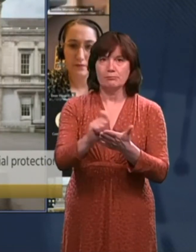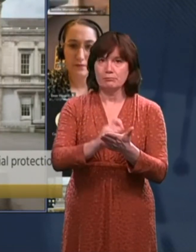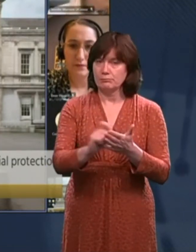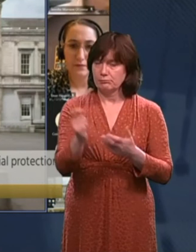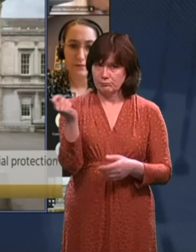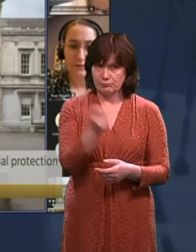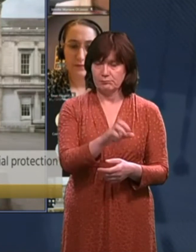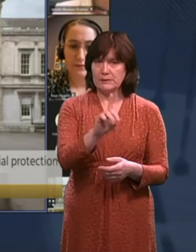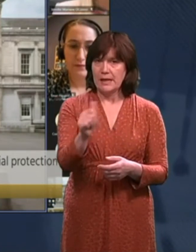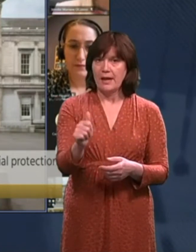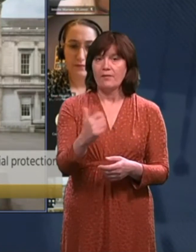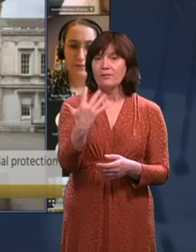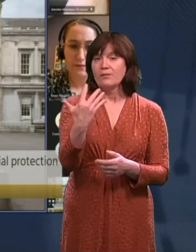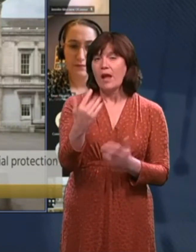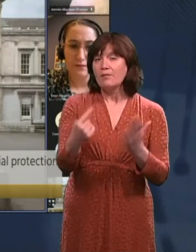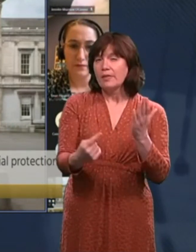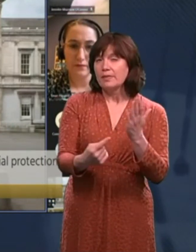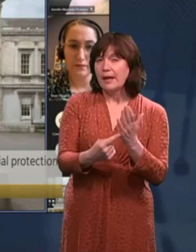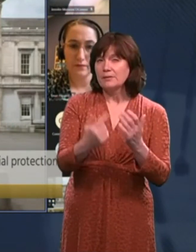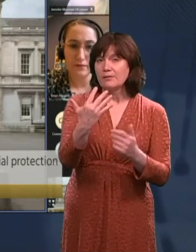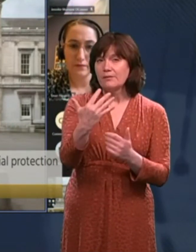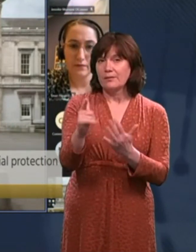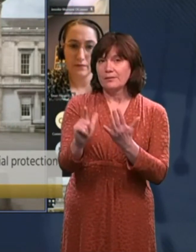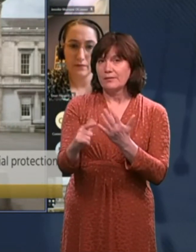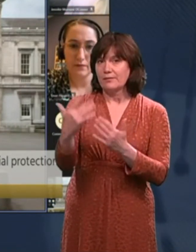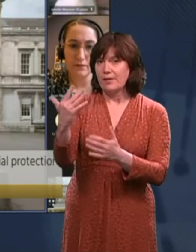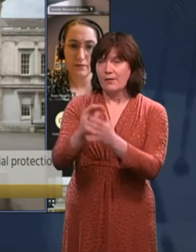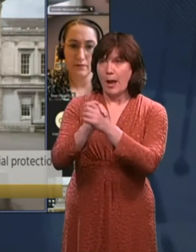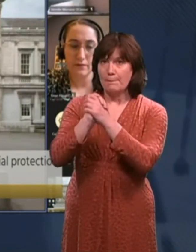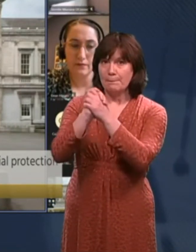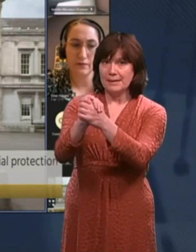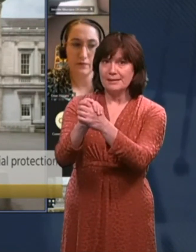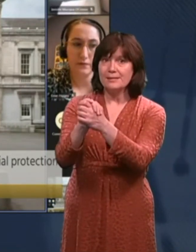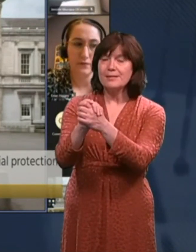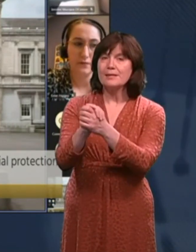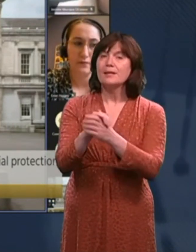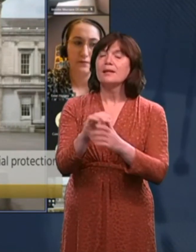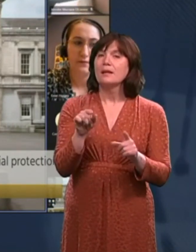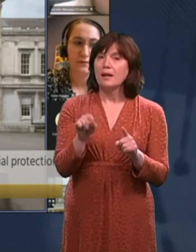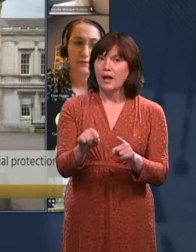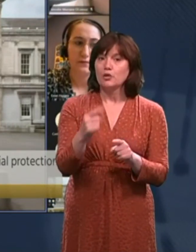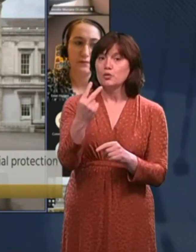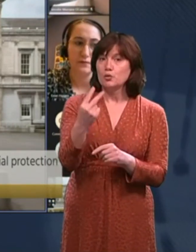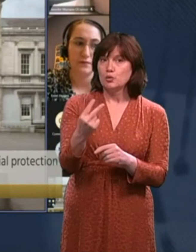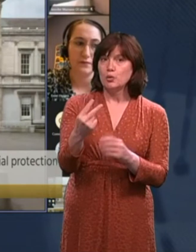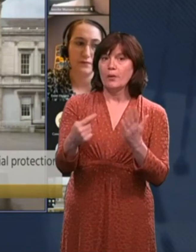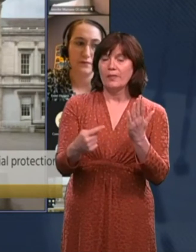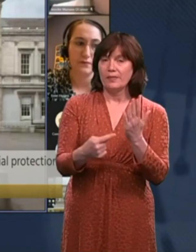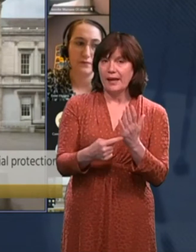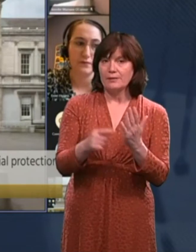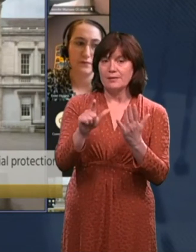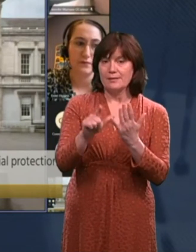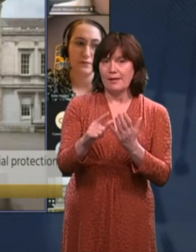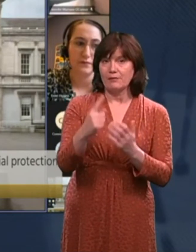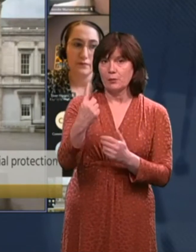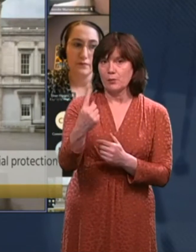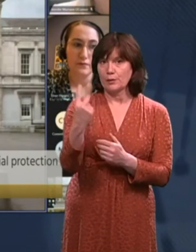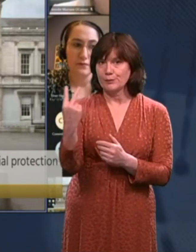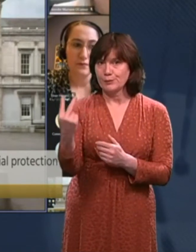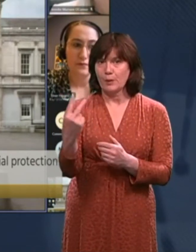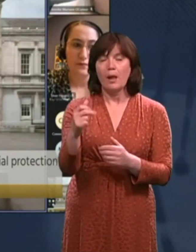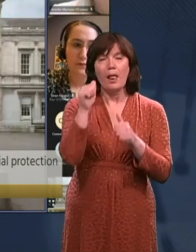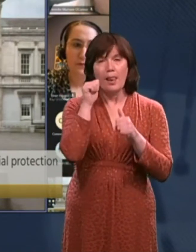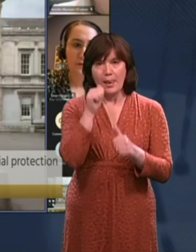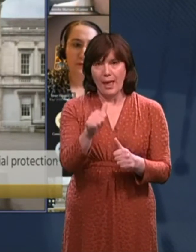away. There was 5,575 appeals out of the 28,000, and 2,712 of those were